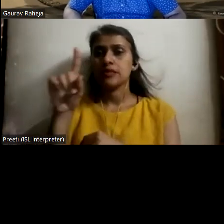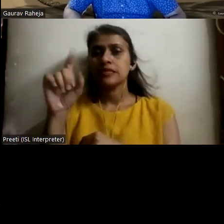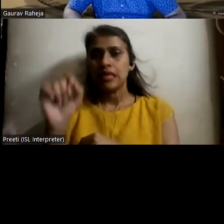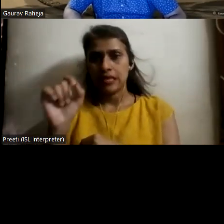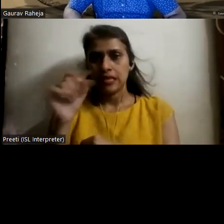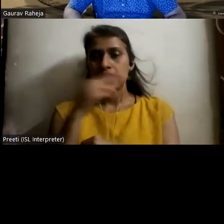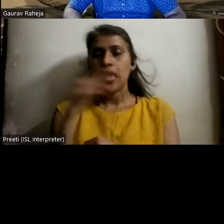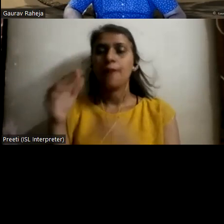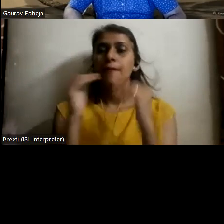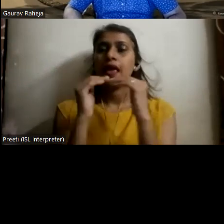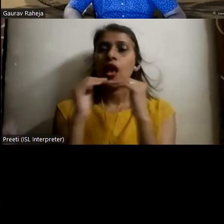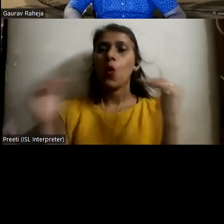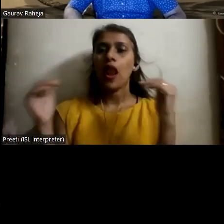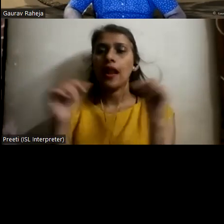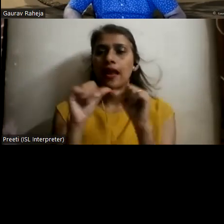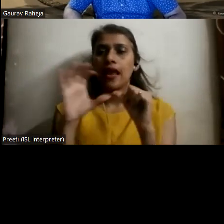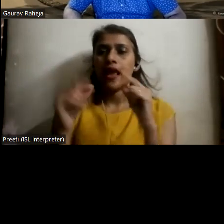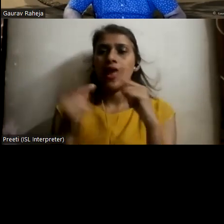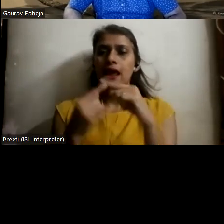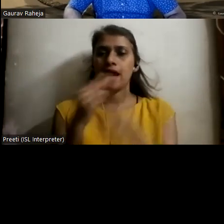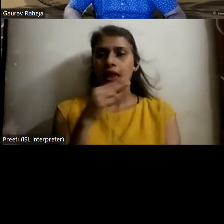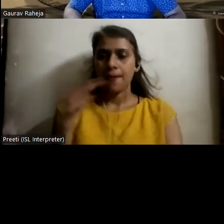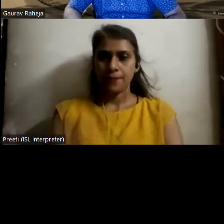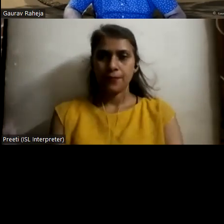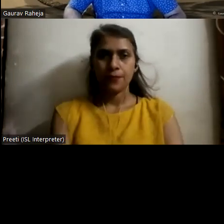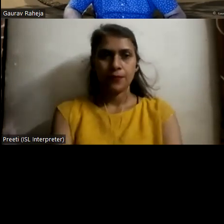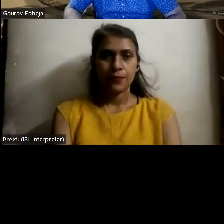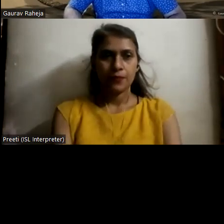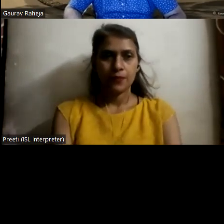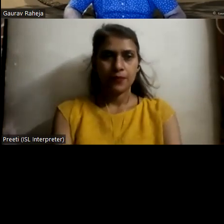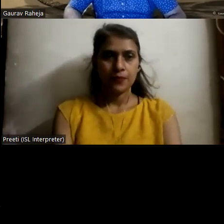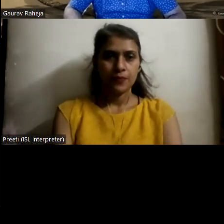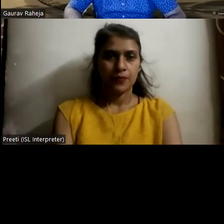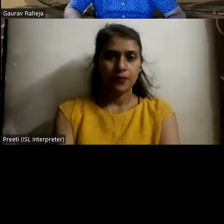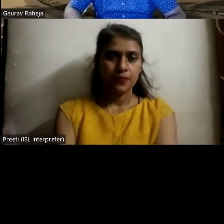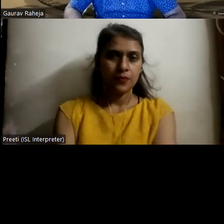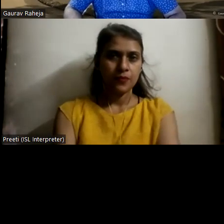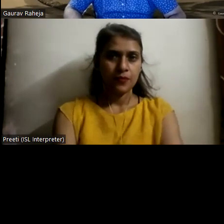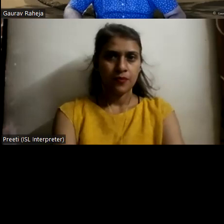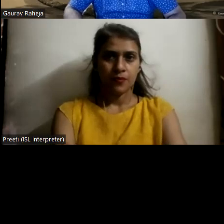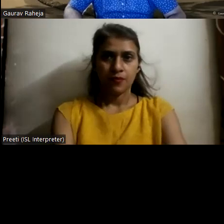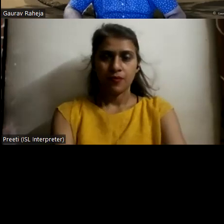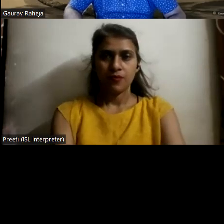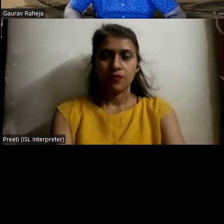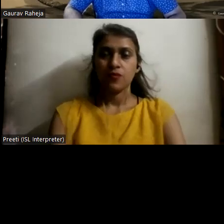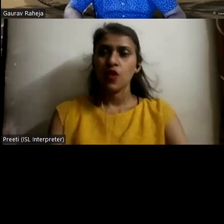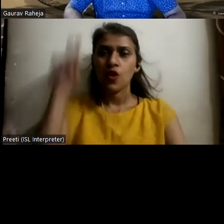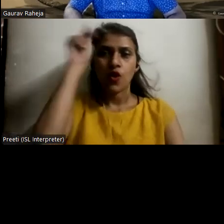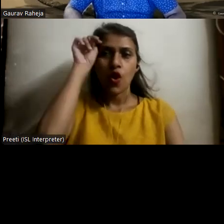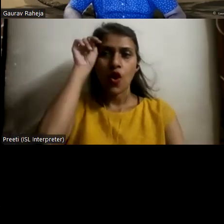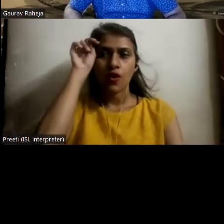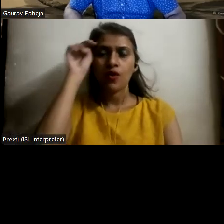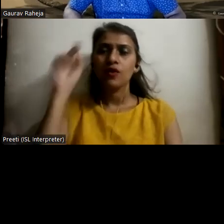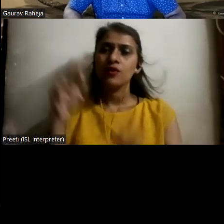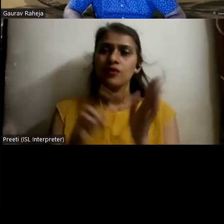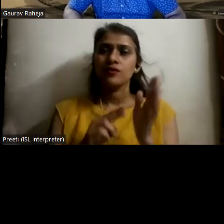the Equality Act. And the Norwegian government published that Norway is going to be universally